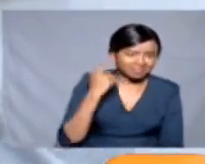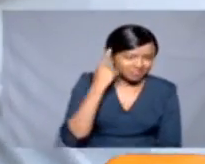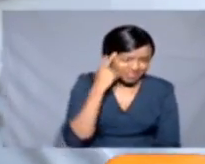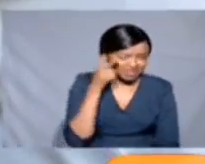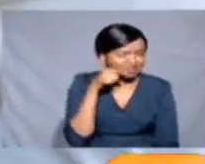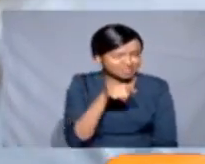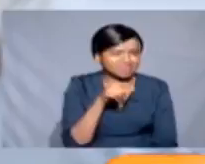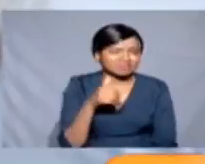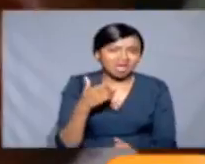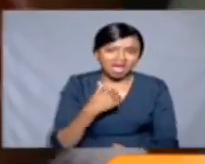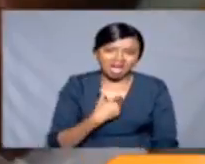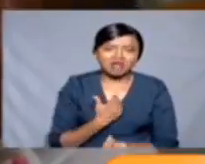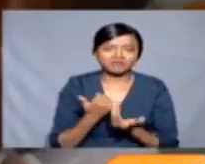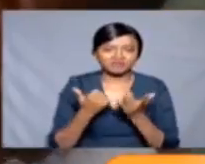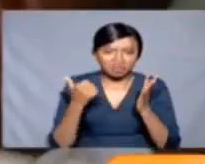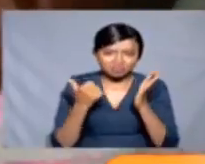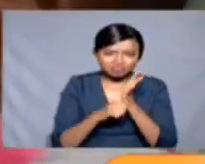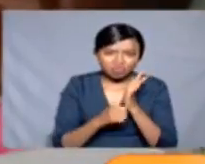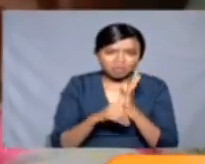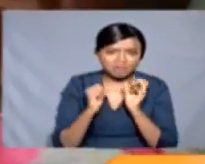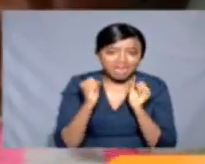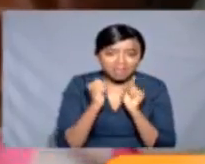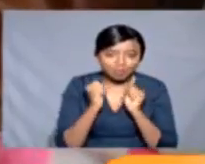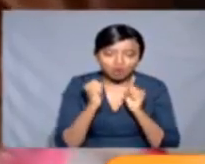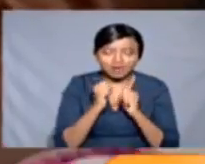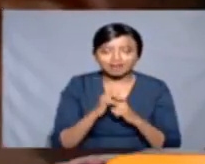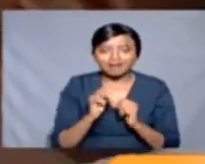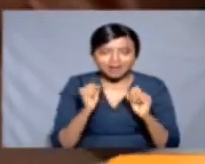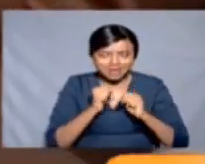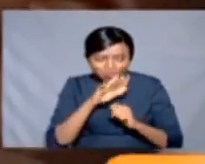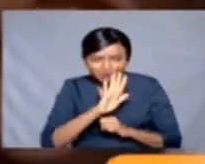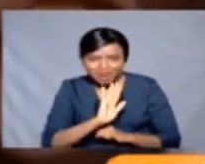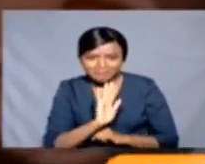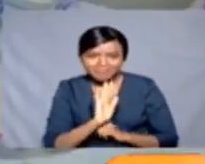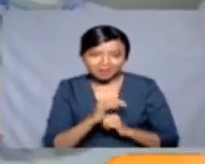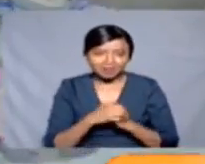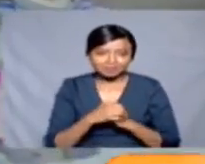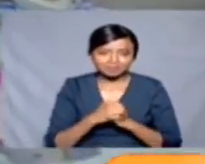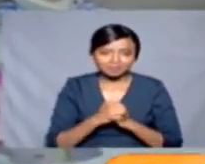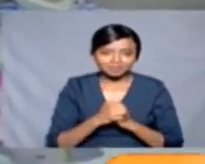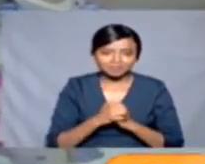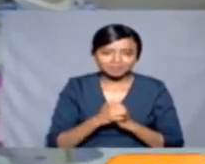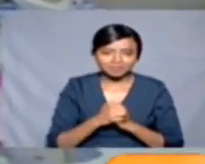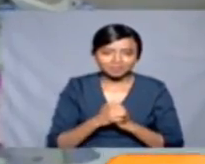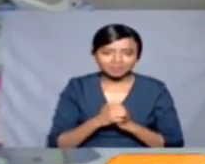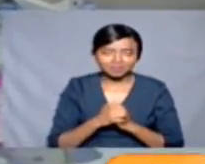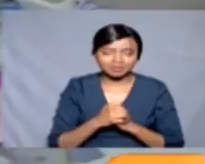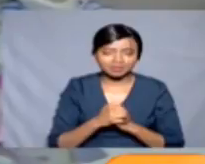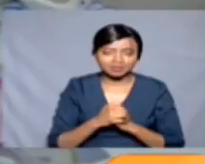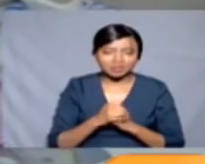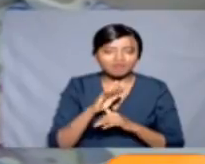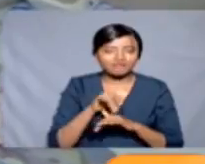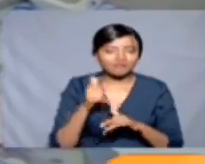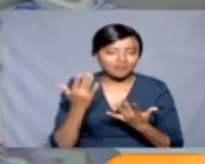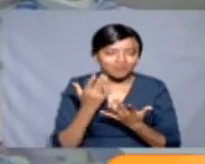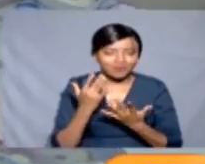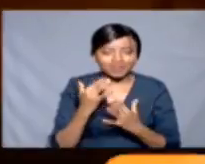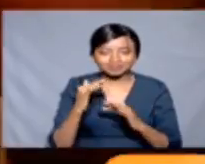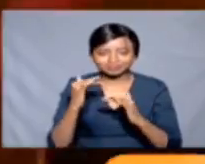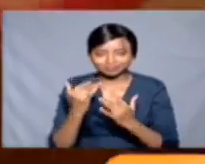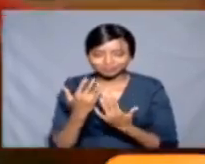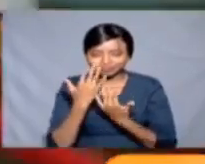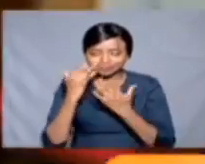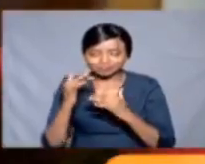she might have contracted pneumonia, a bacterial infection associated with air pollution. He tells us how it is